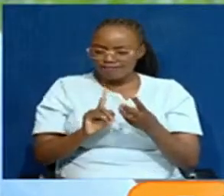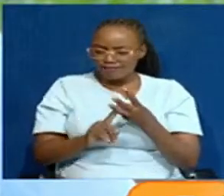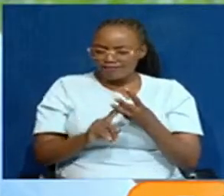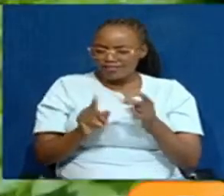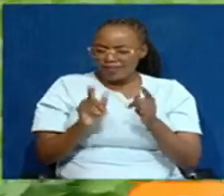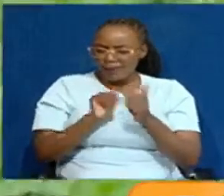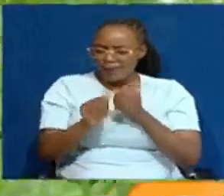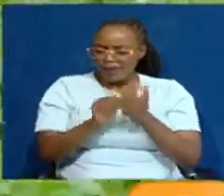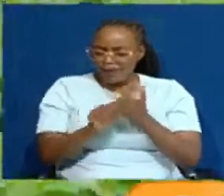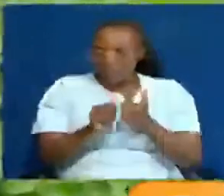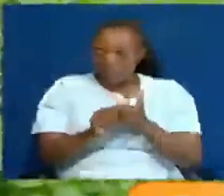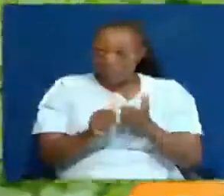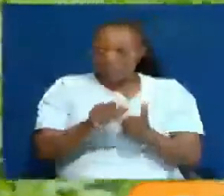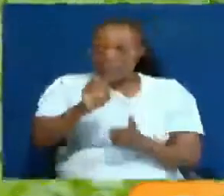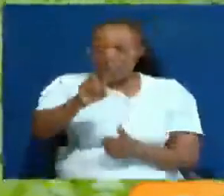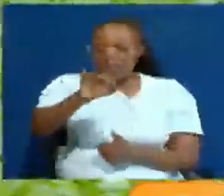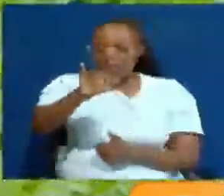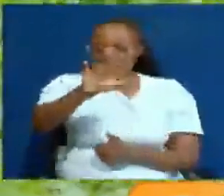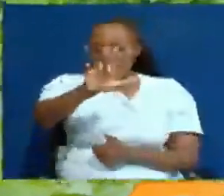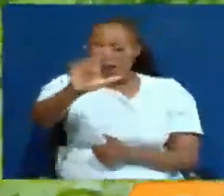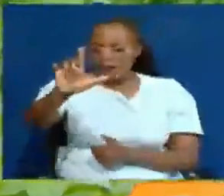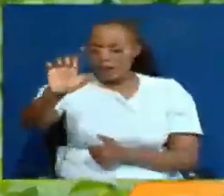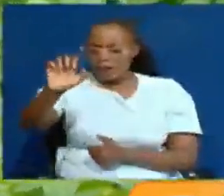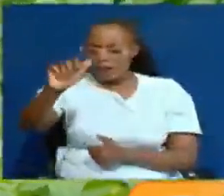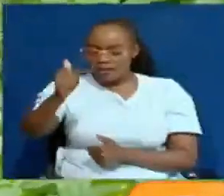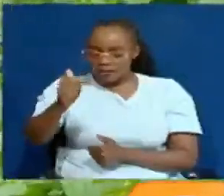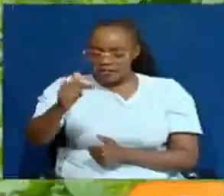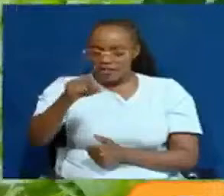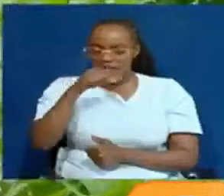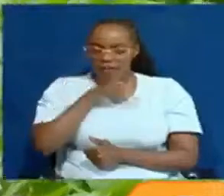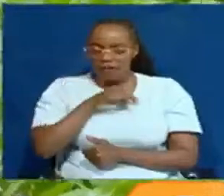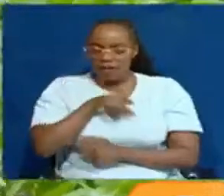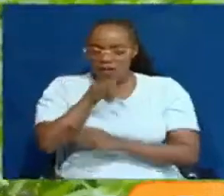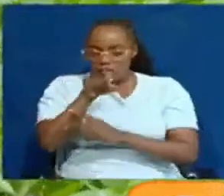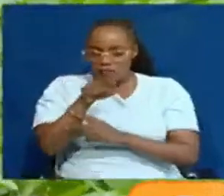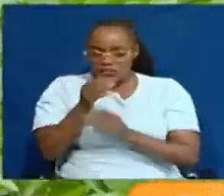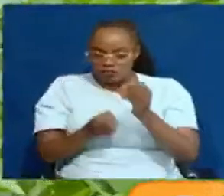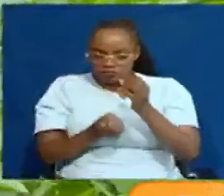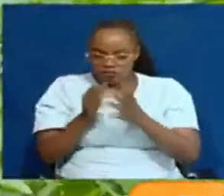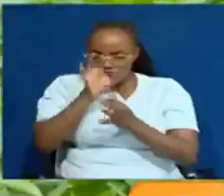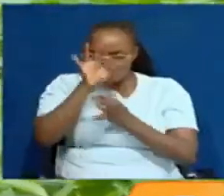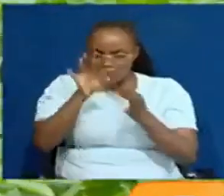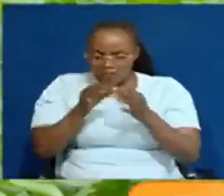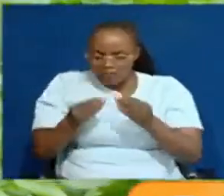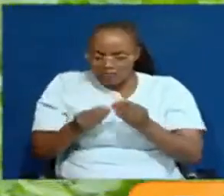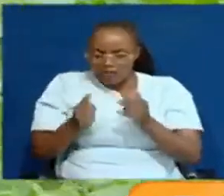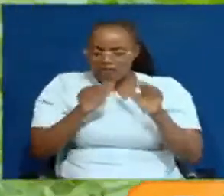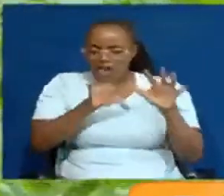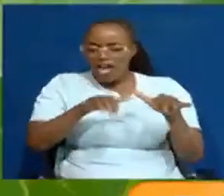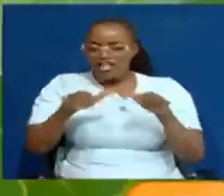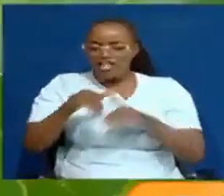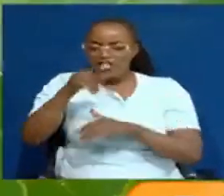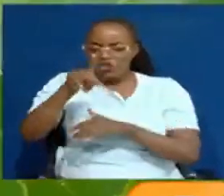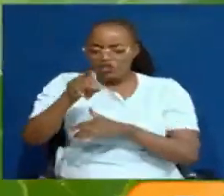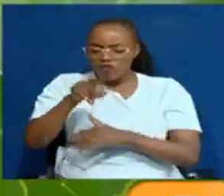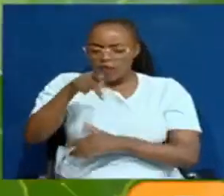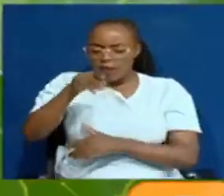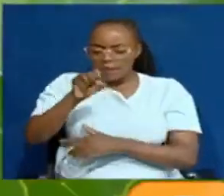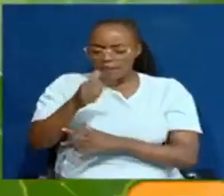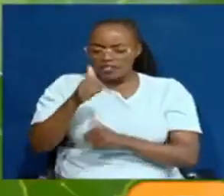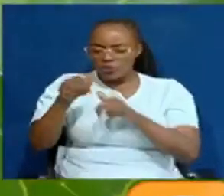finger millet. Here, beneficial insects are bred specifically to combat agricultural pests,